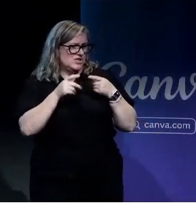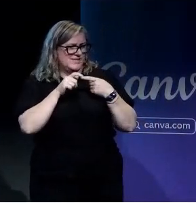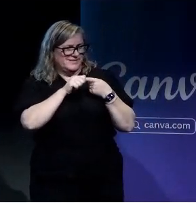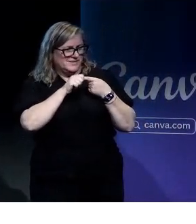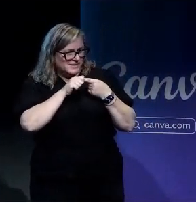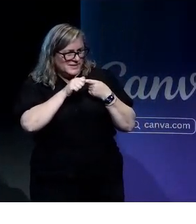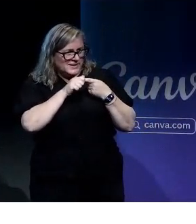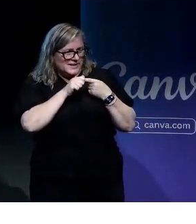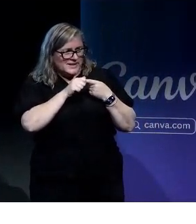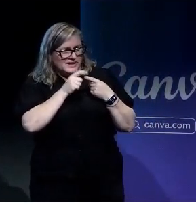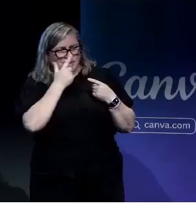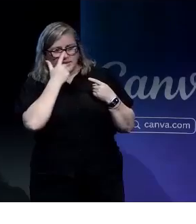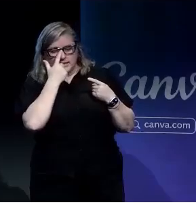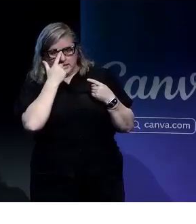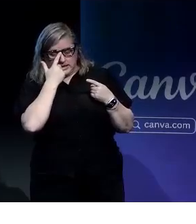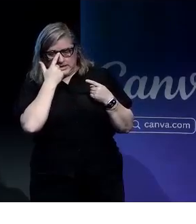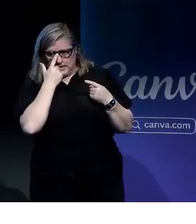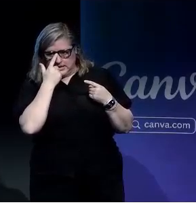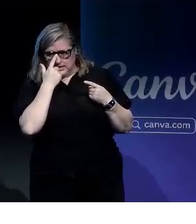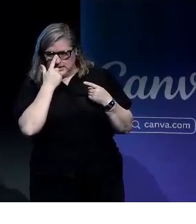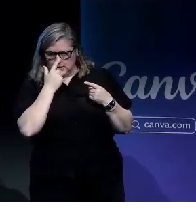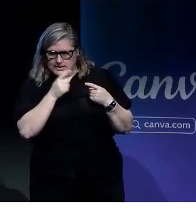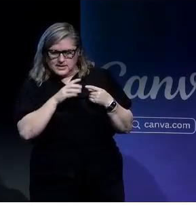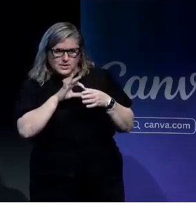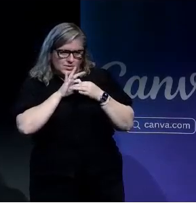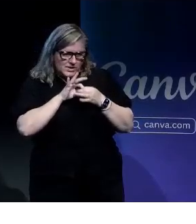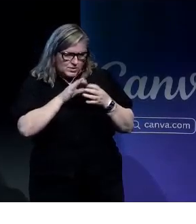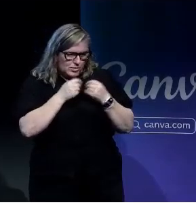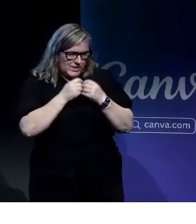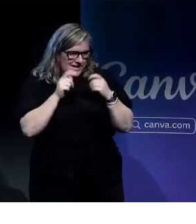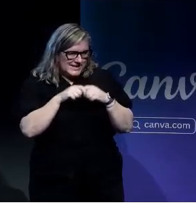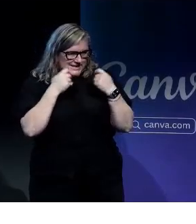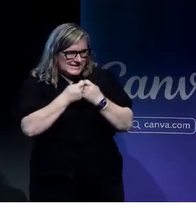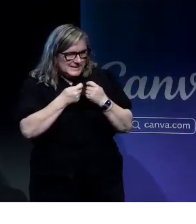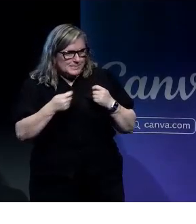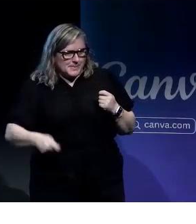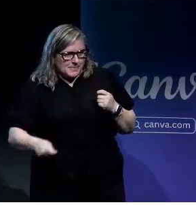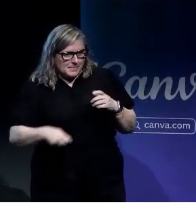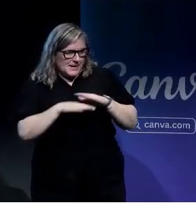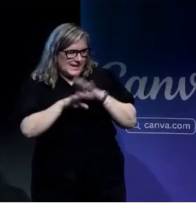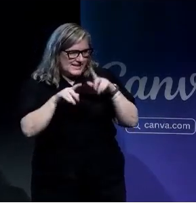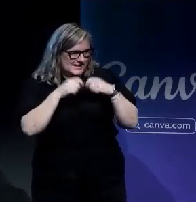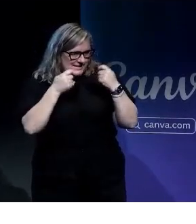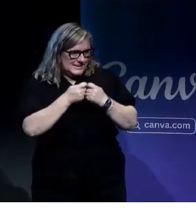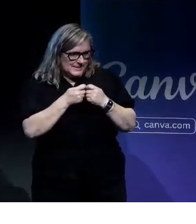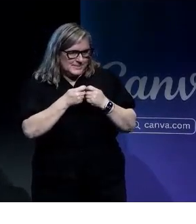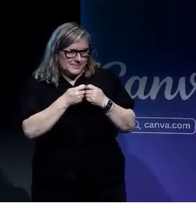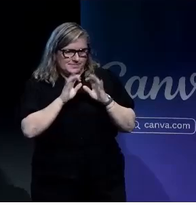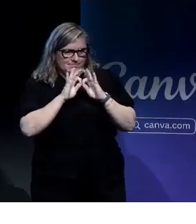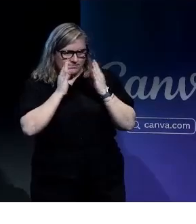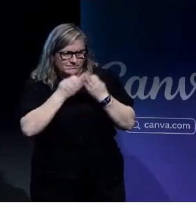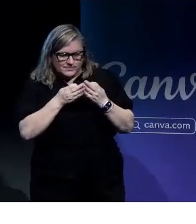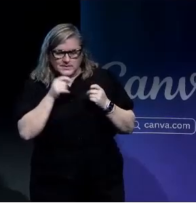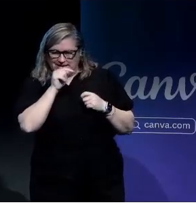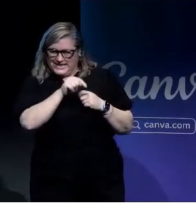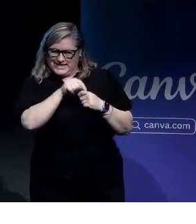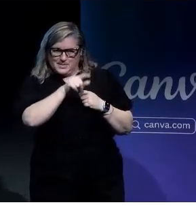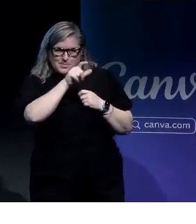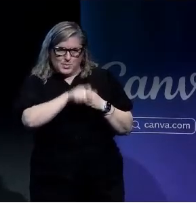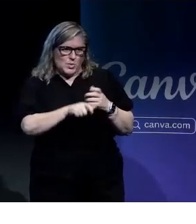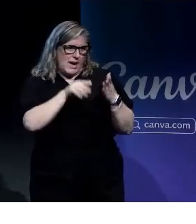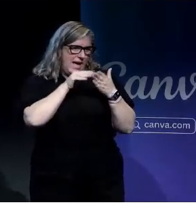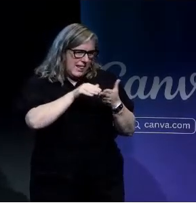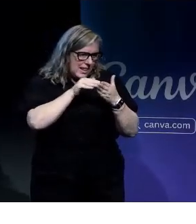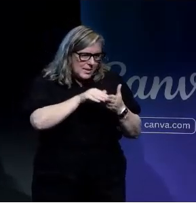vendors and relationships with your team members within the organization. So that's the person that's going to be helping,